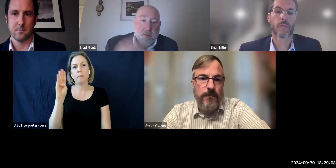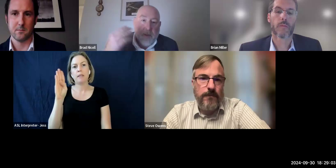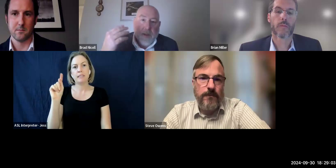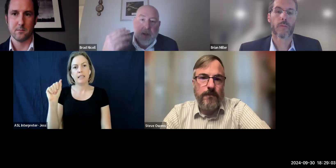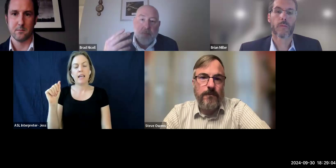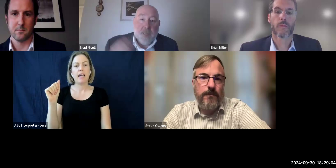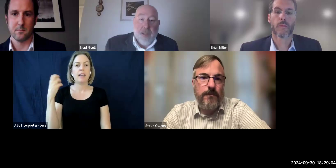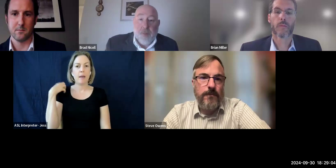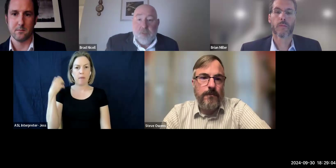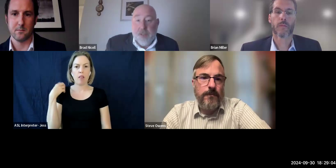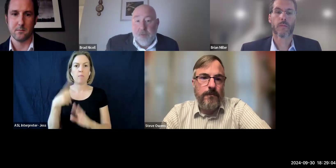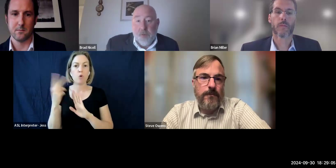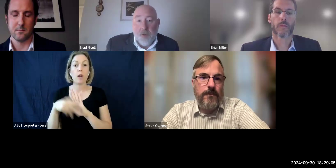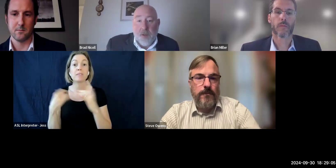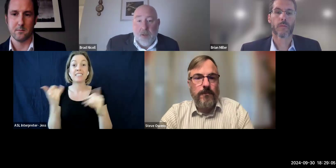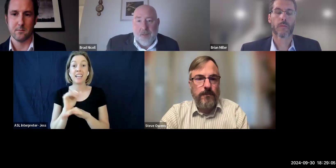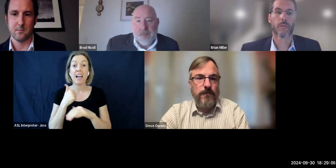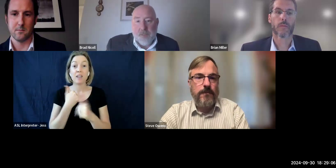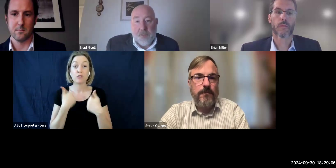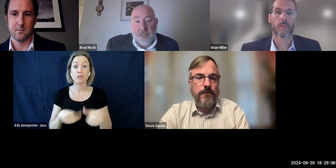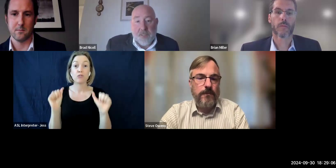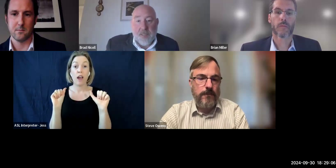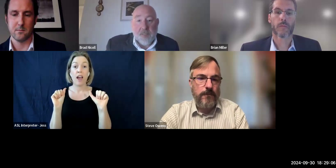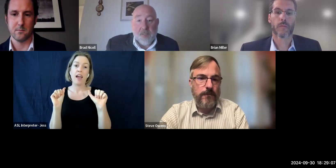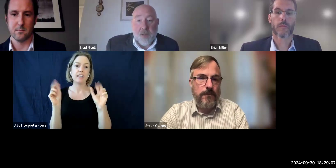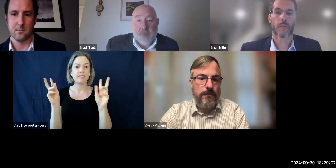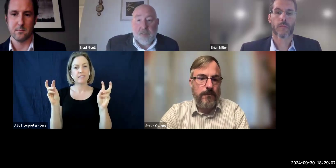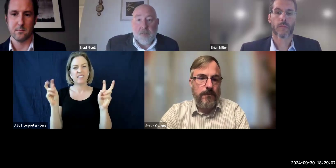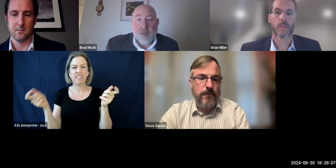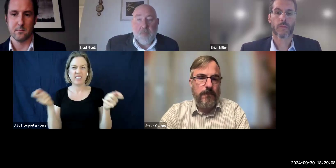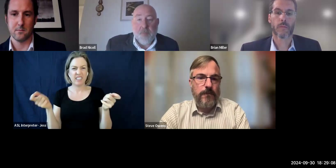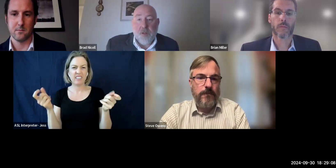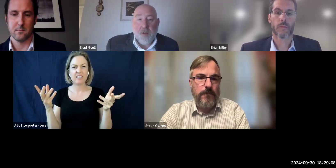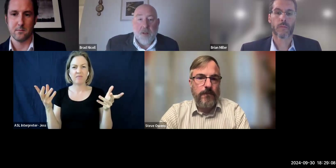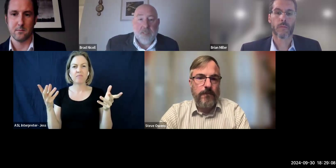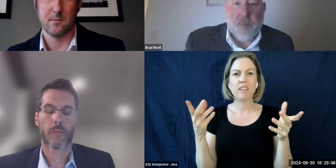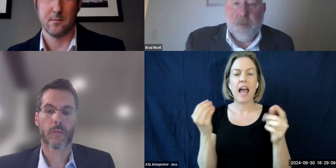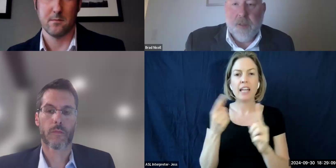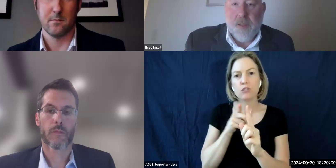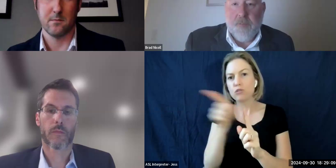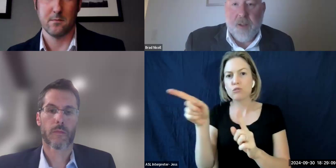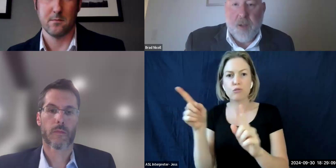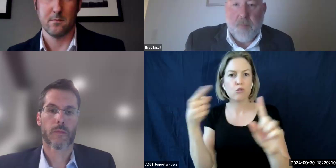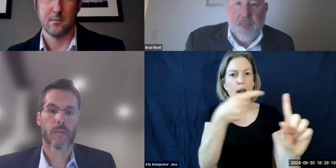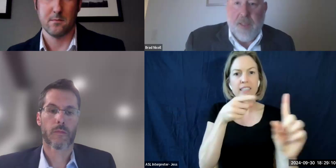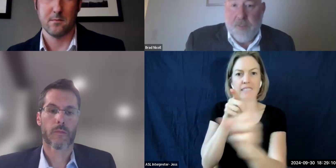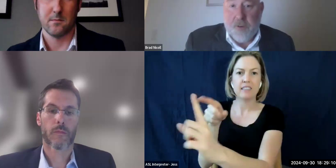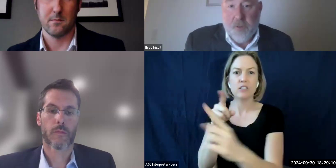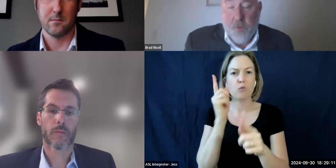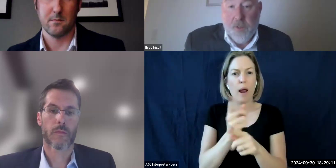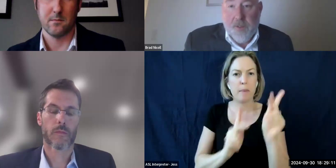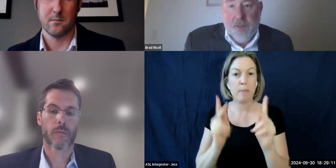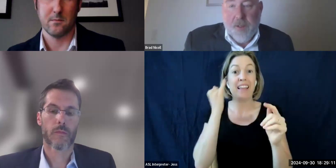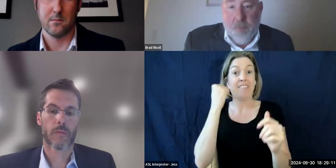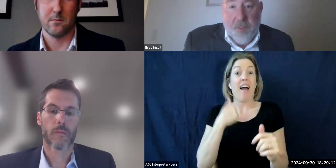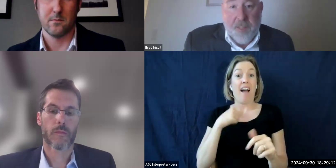Programs. Tonight, I'm going to try to essentially facilitate this and direct it to the right people on our team if I can't answer.